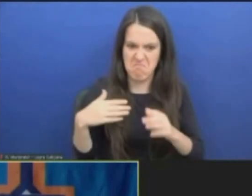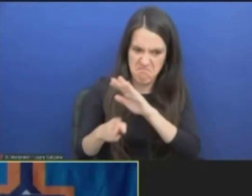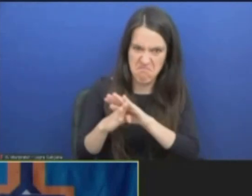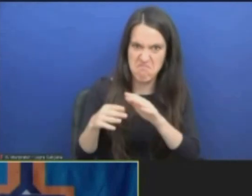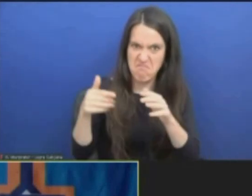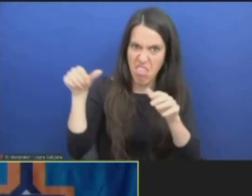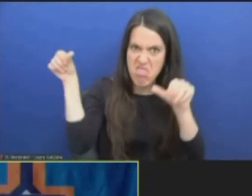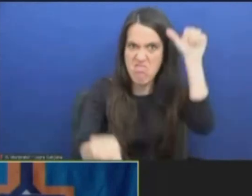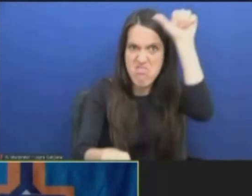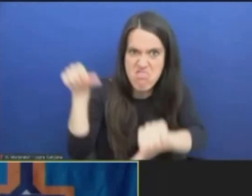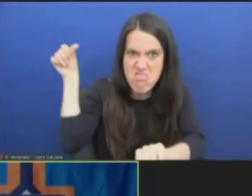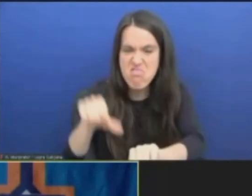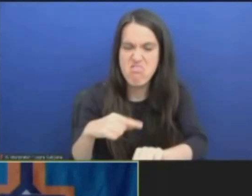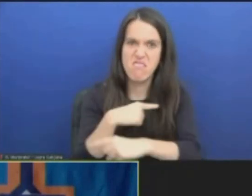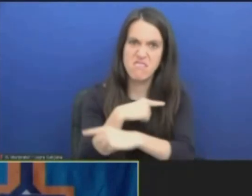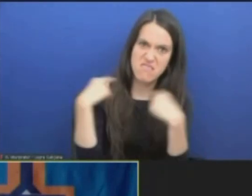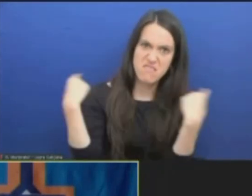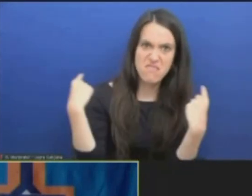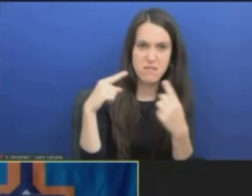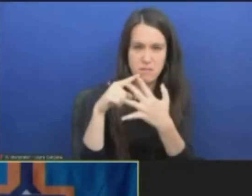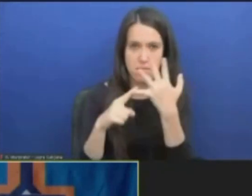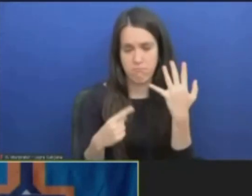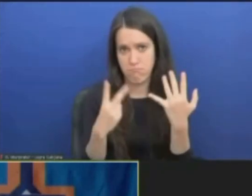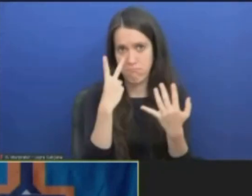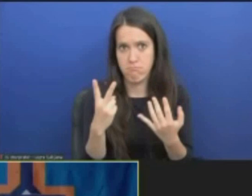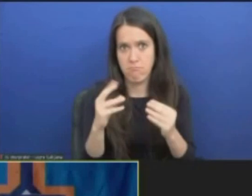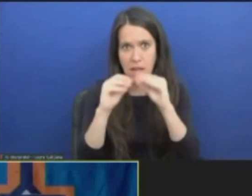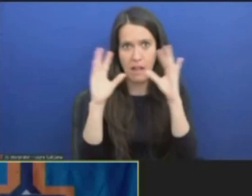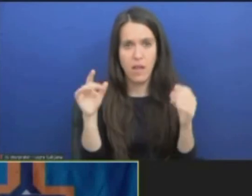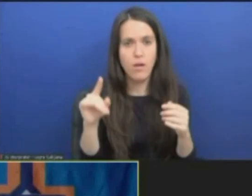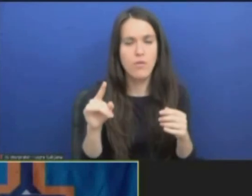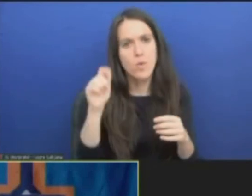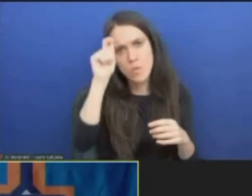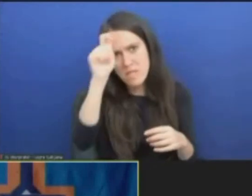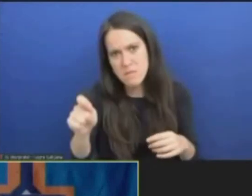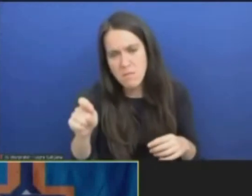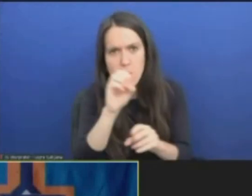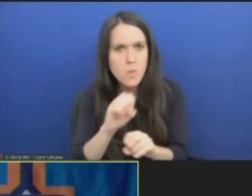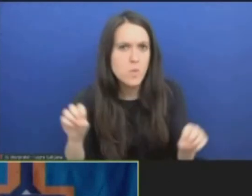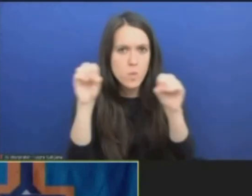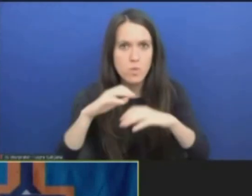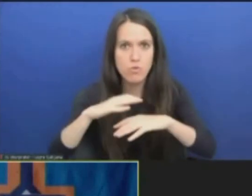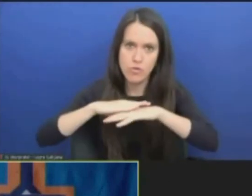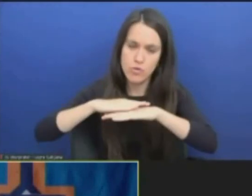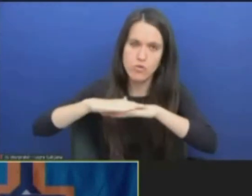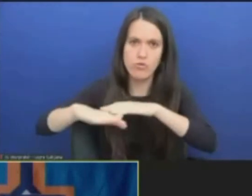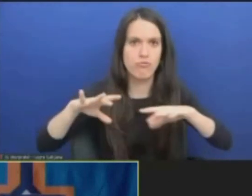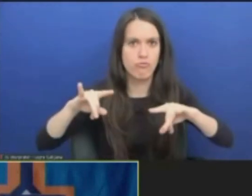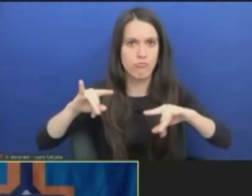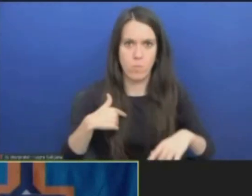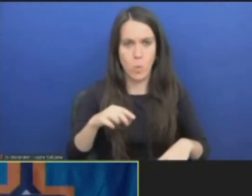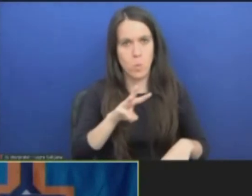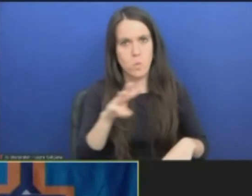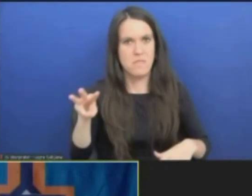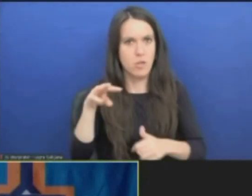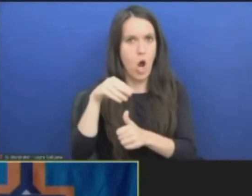killings, which are expressed by the following: the non-respect of the territorial integrity of Western Armenia and